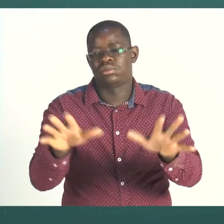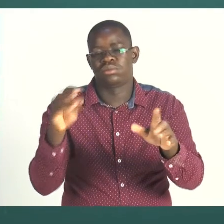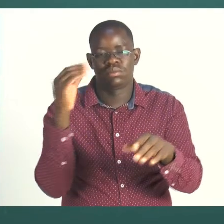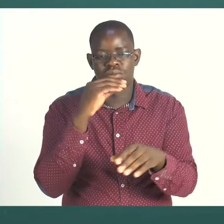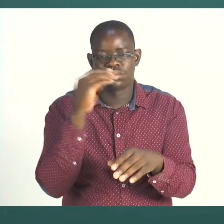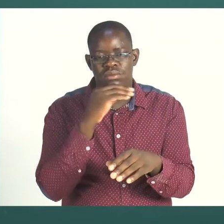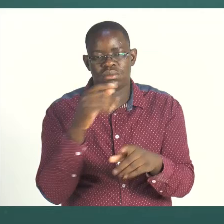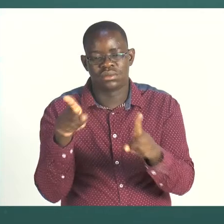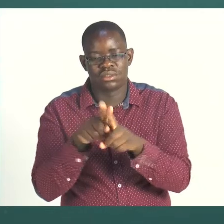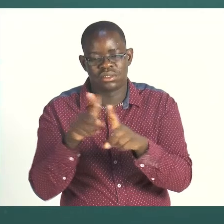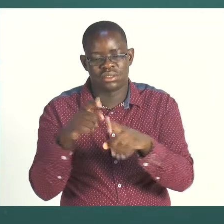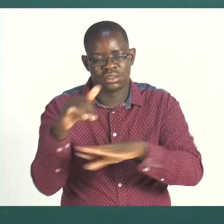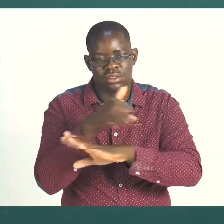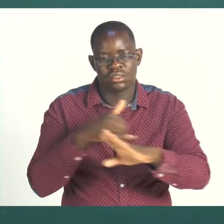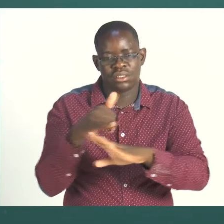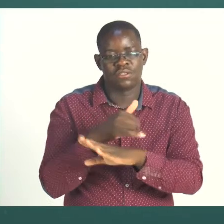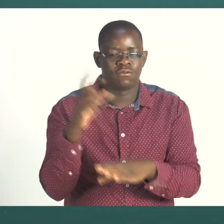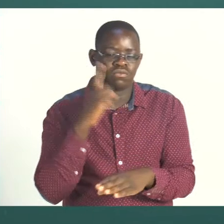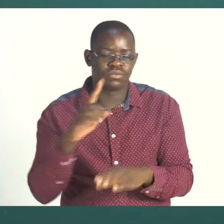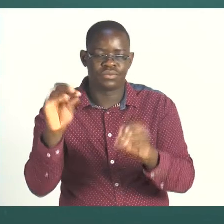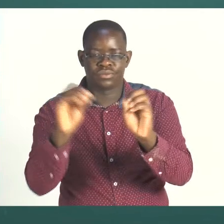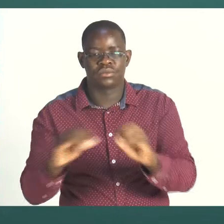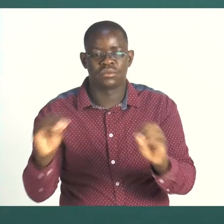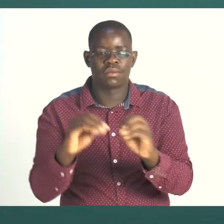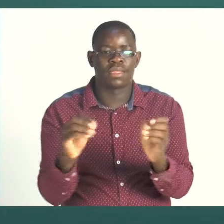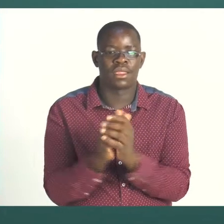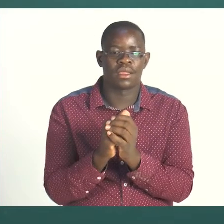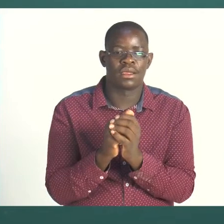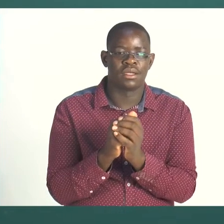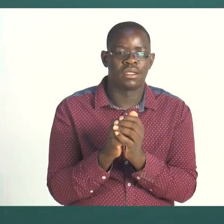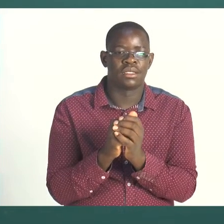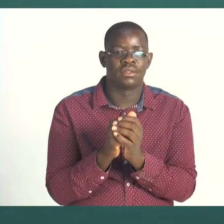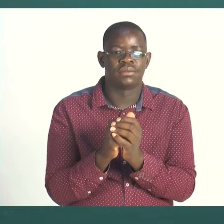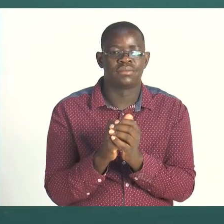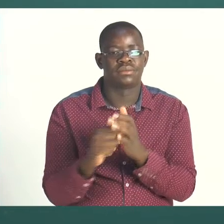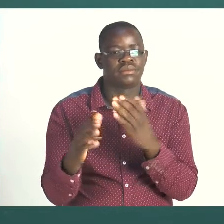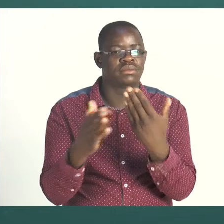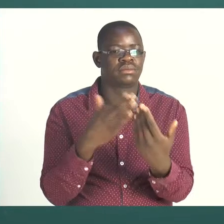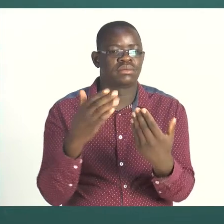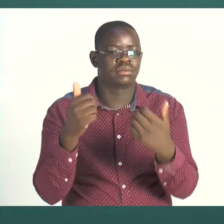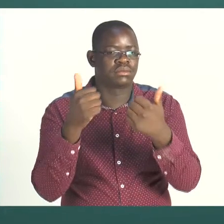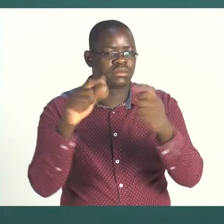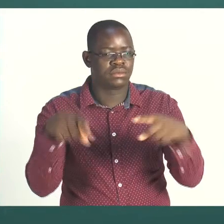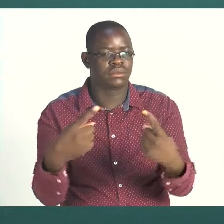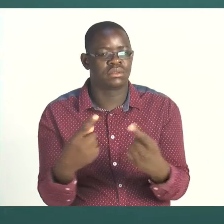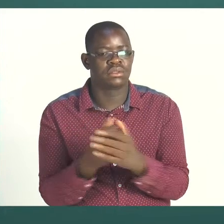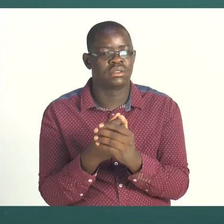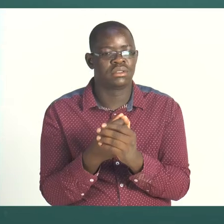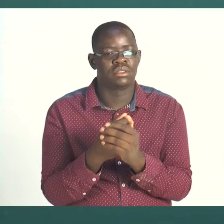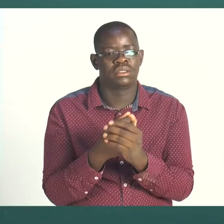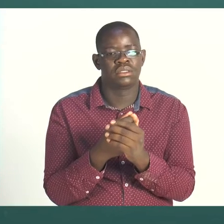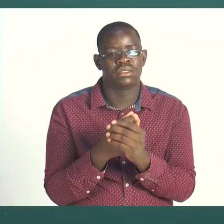continuously on the same piece of land without control. Extensive grazing has some benefits, namely